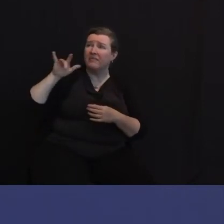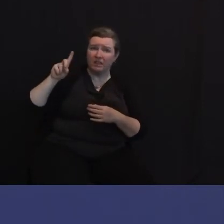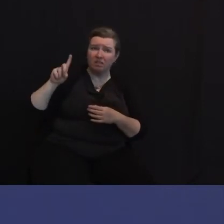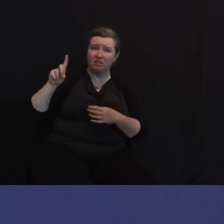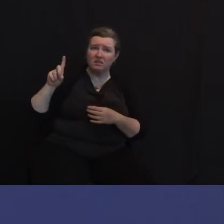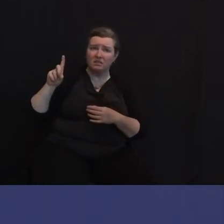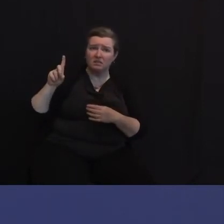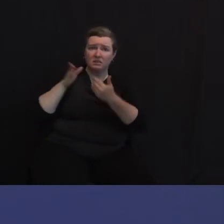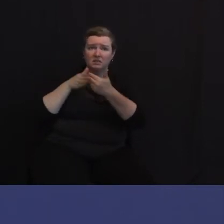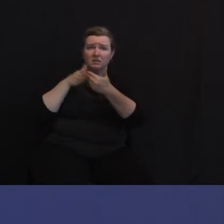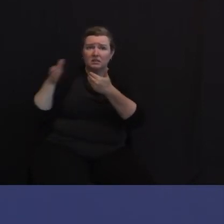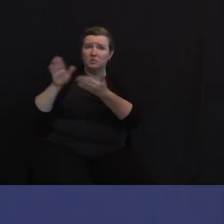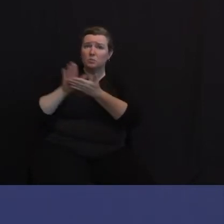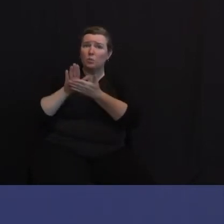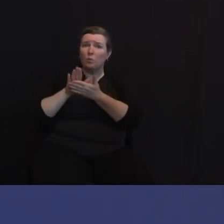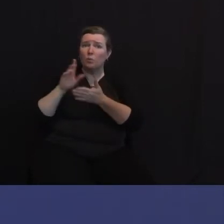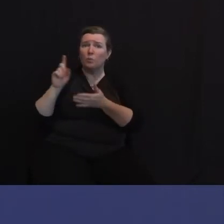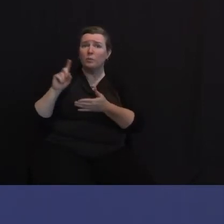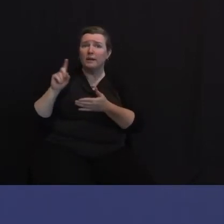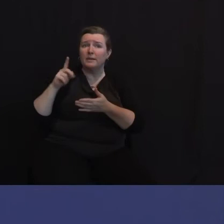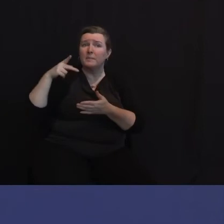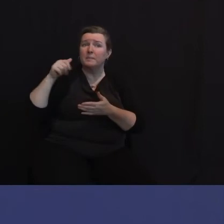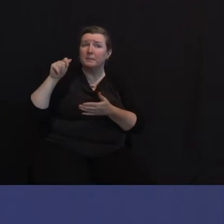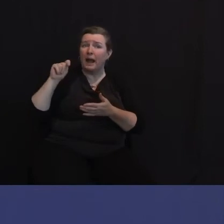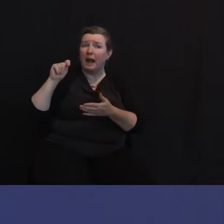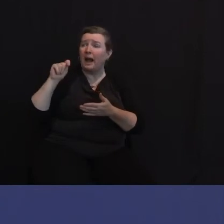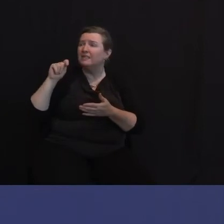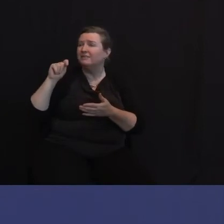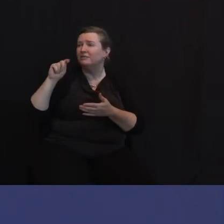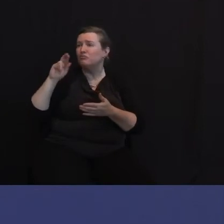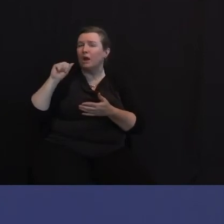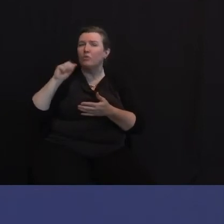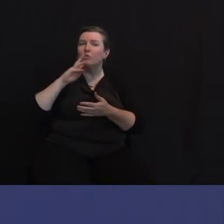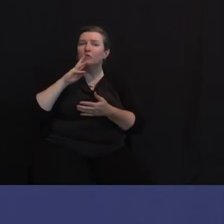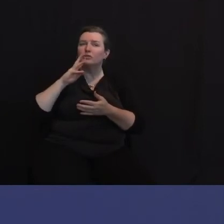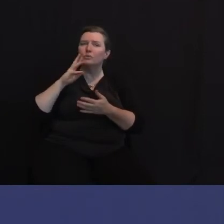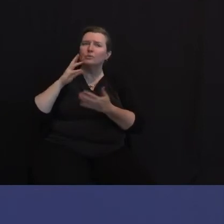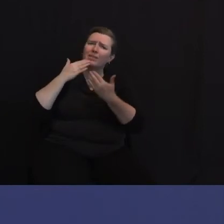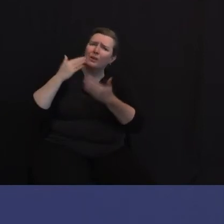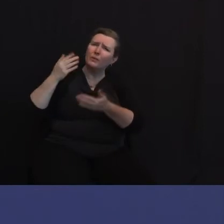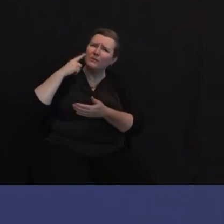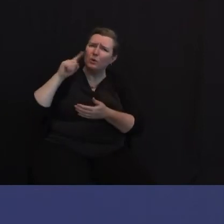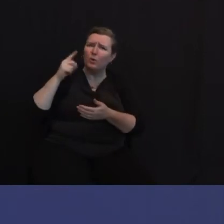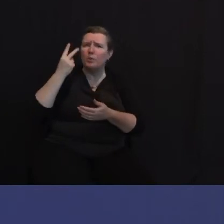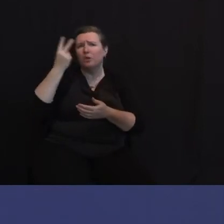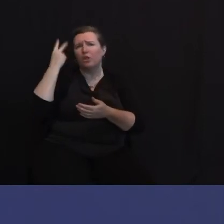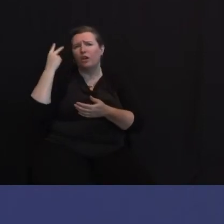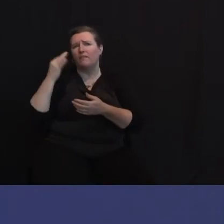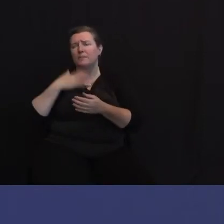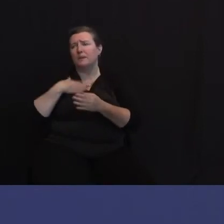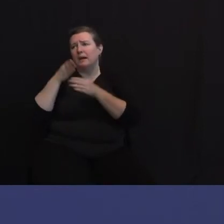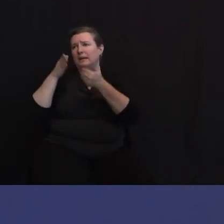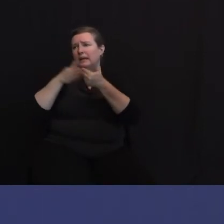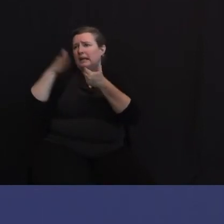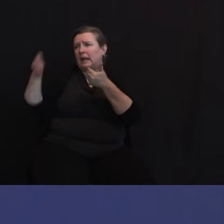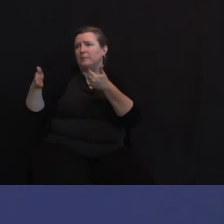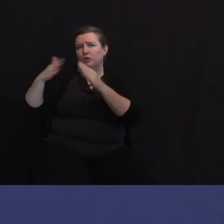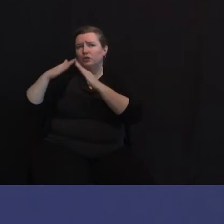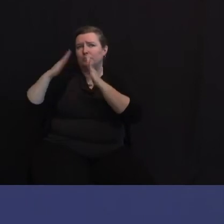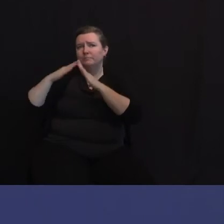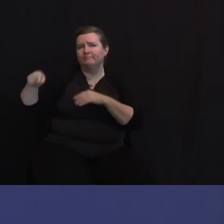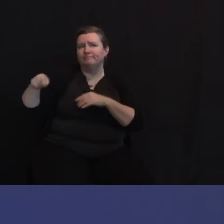where Patricia Waters worked. I didn't know her, but I appreciate you taking the time to memorialize my neighbors, and this pandemic truly affects everything